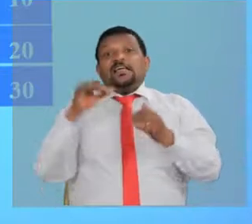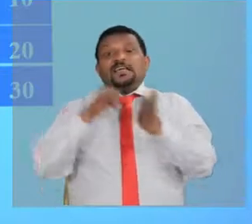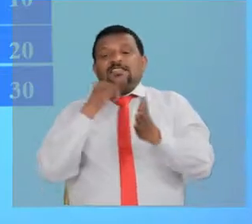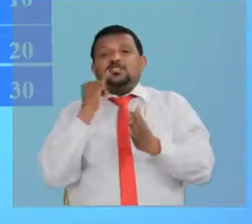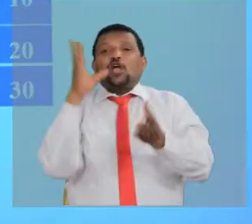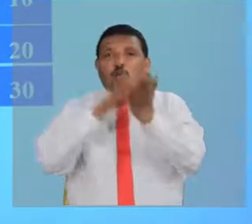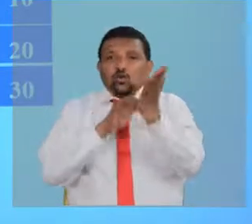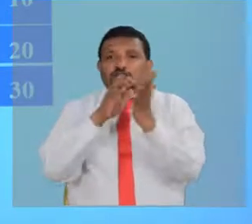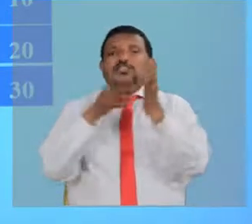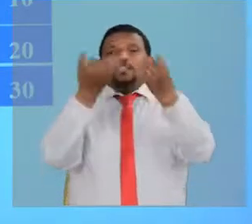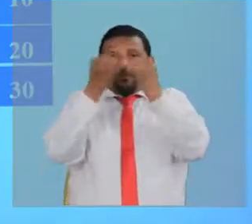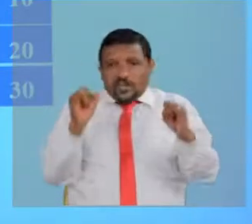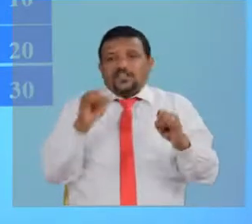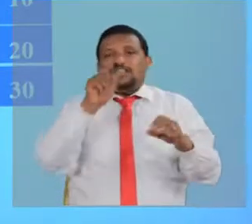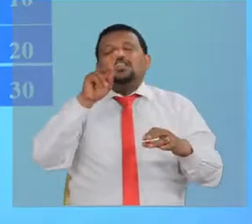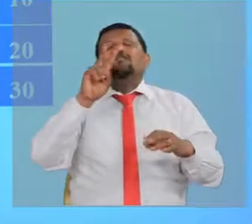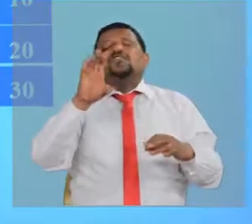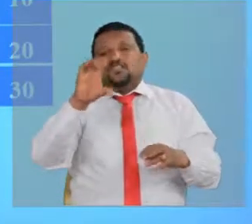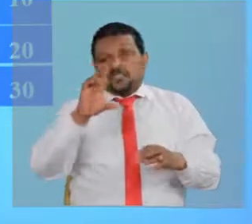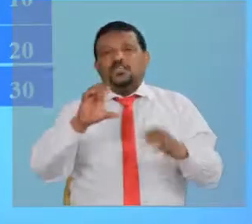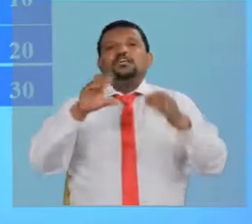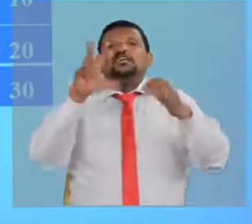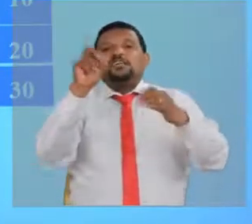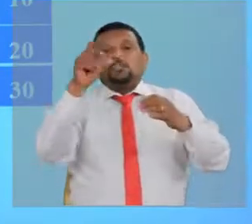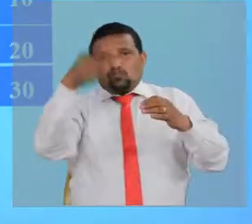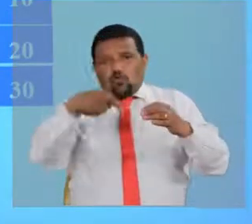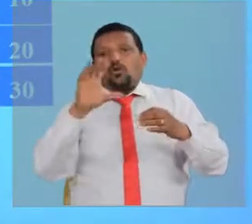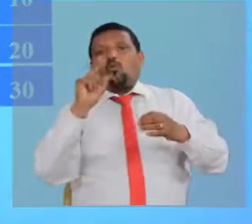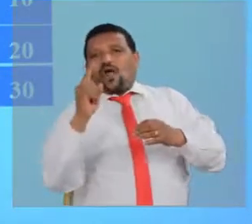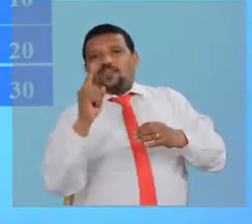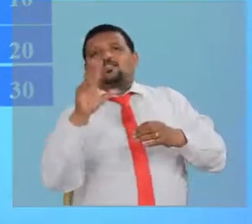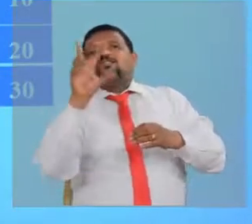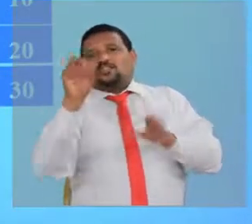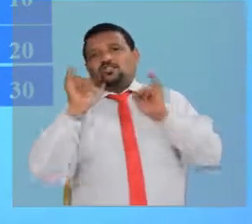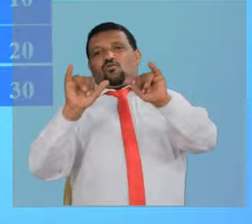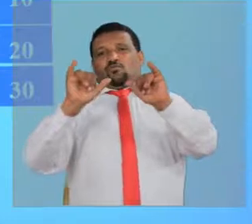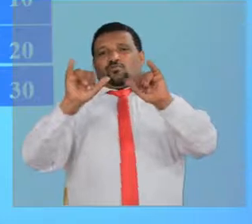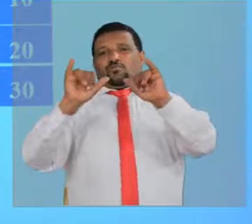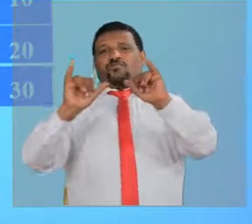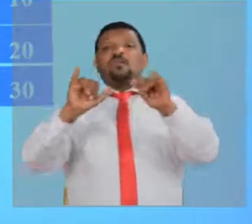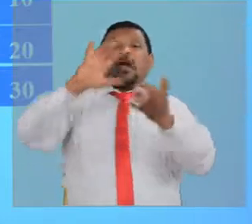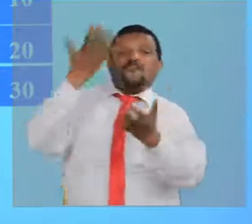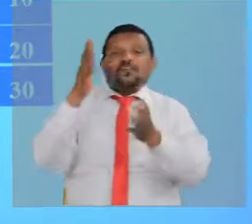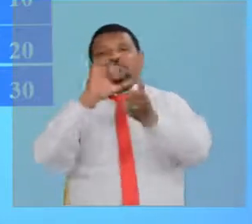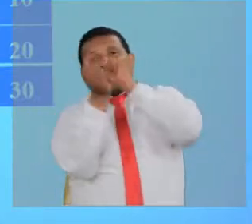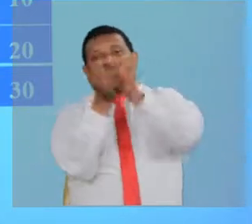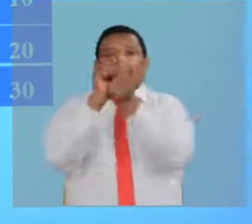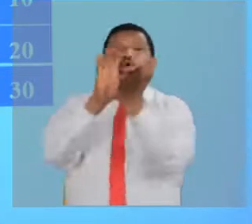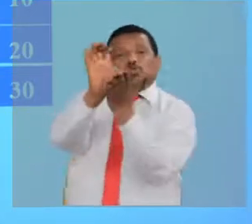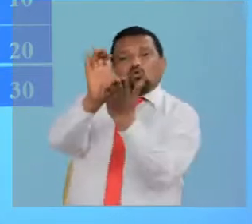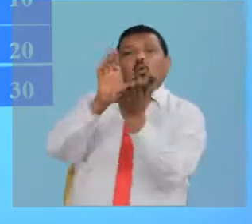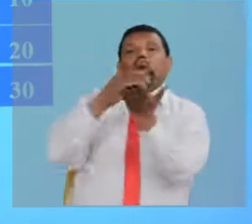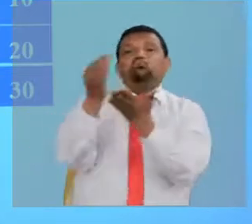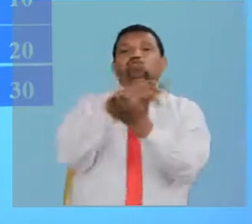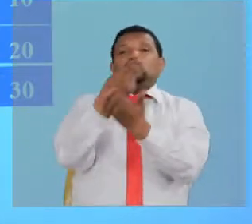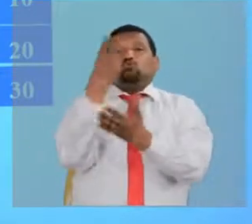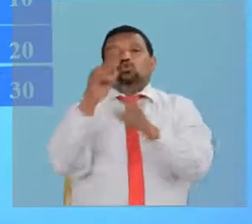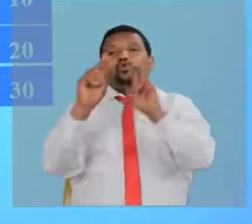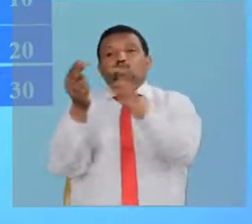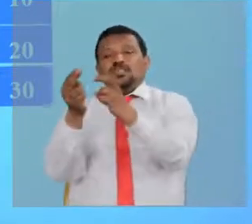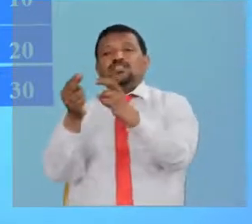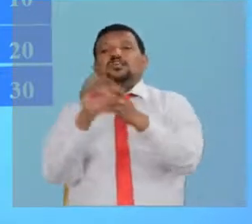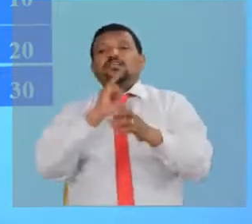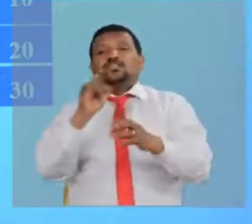It is calculated by dividing TFC for Q. 30 over 1 is 30. The average variable cost of producing 2 units